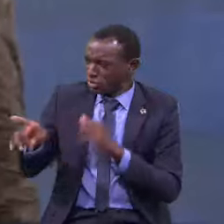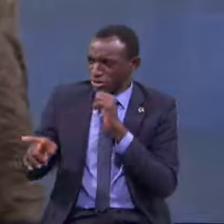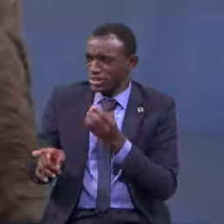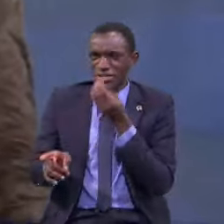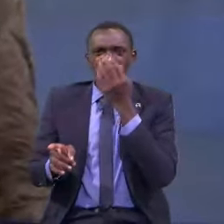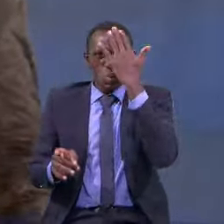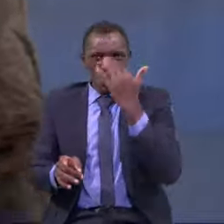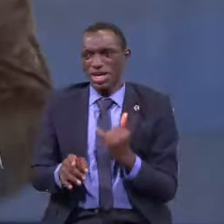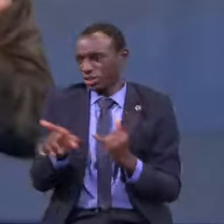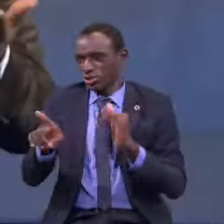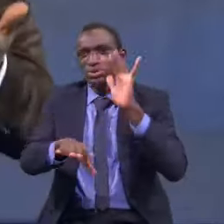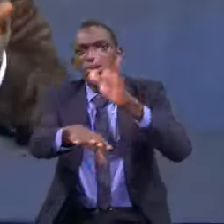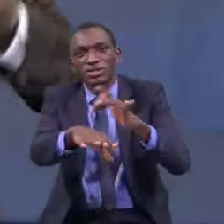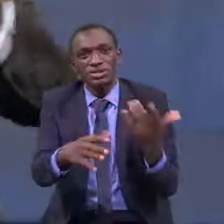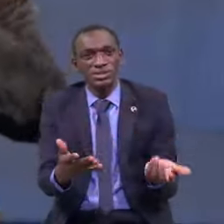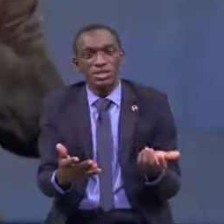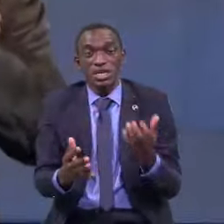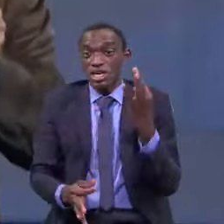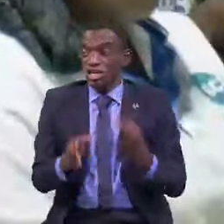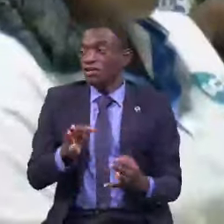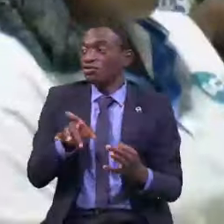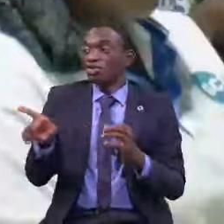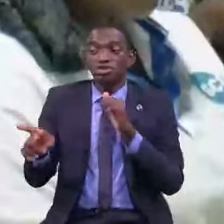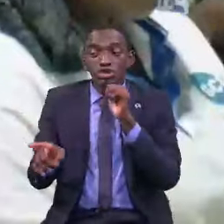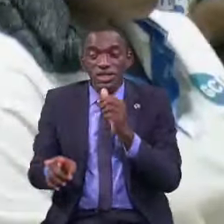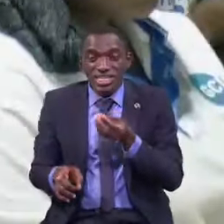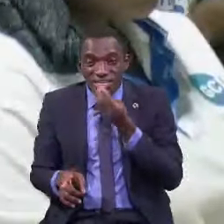If you are not going to eat, what do you take?